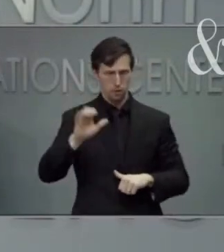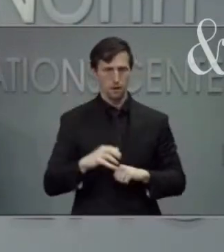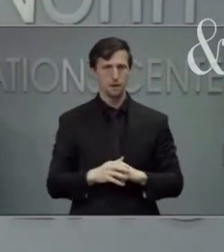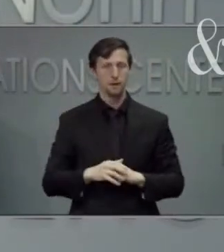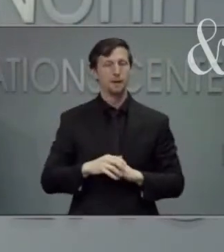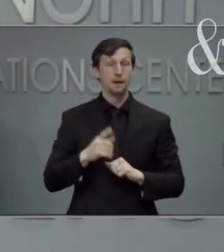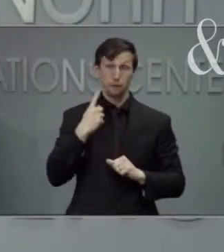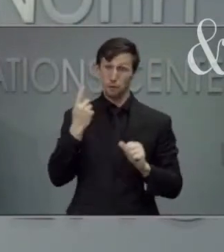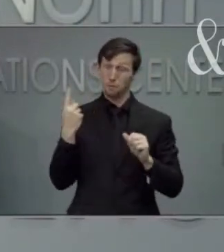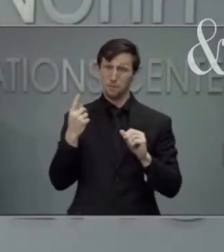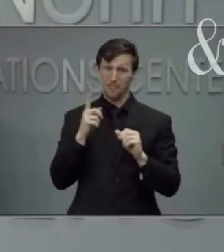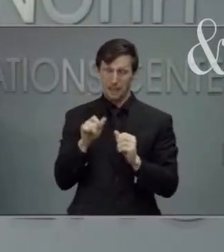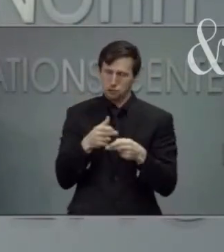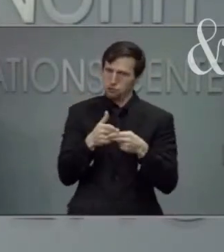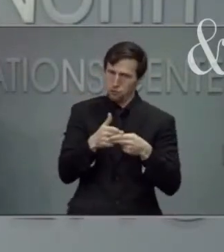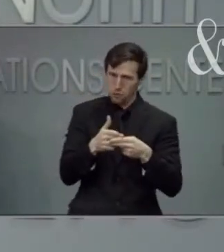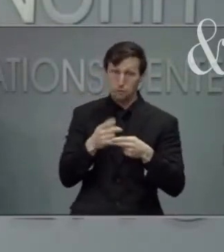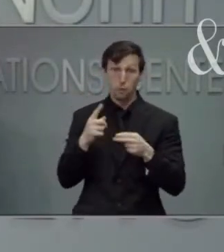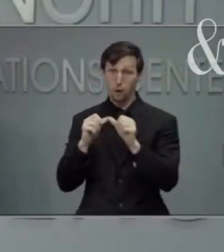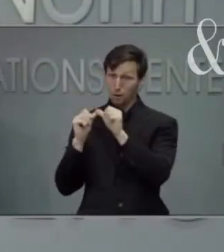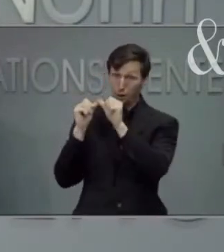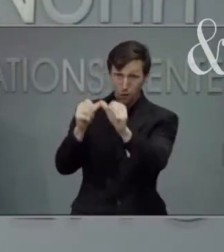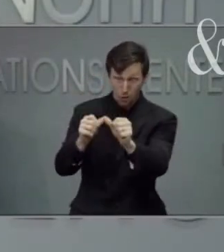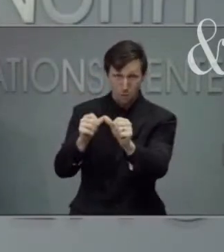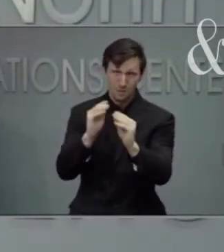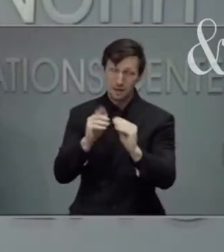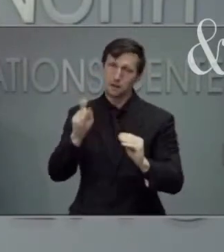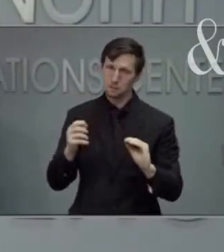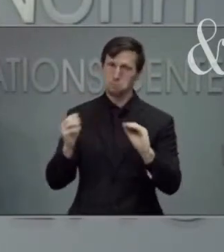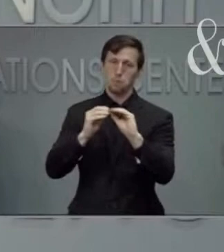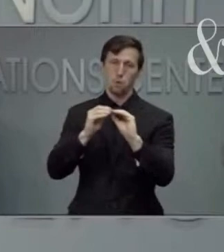we'll talk more about that as the legislative session progresses.